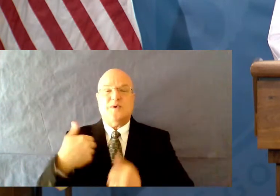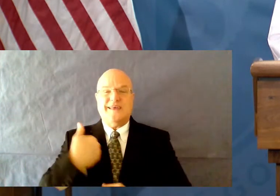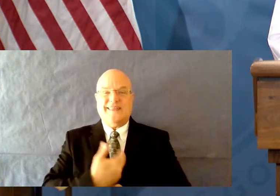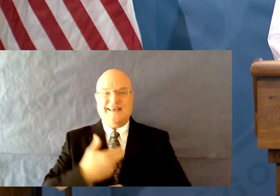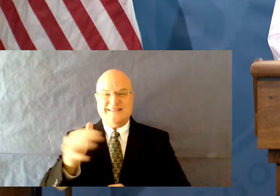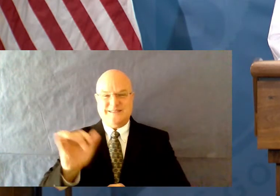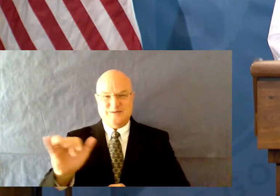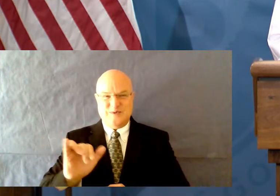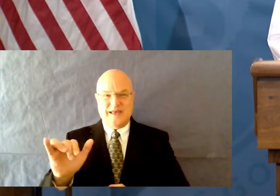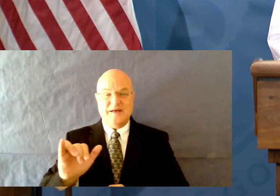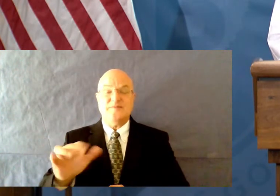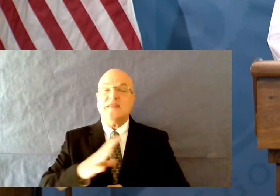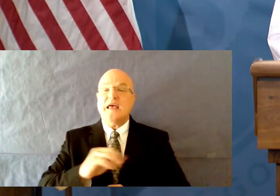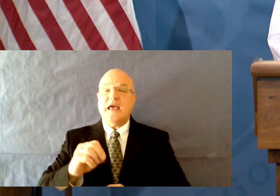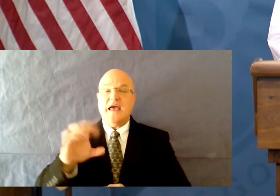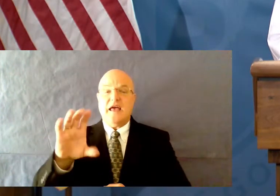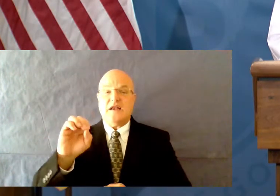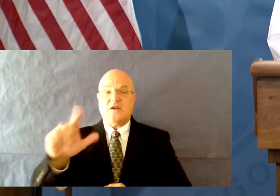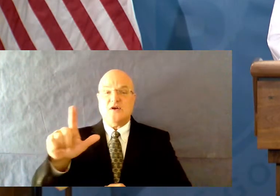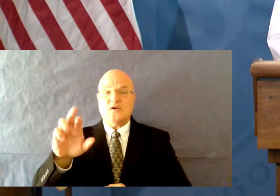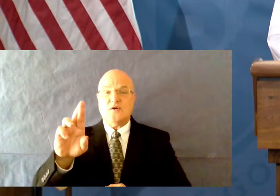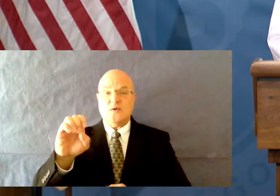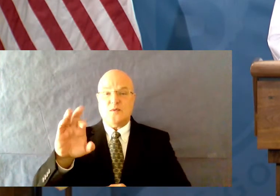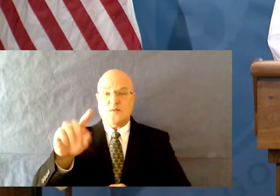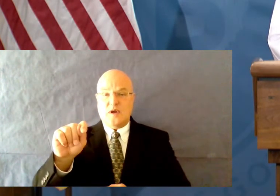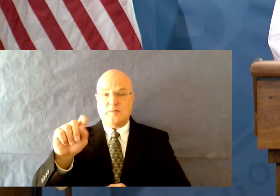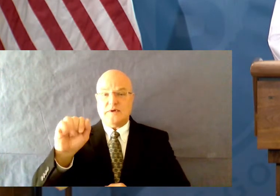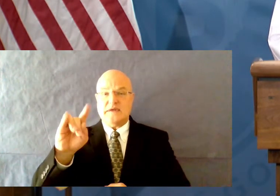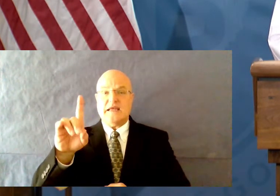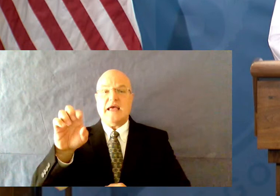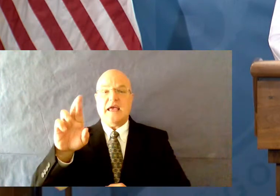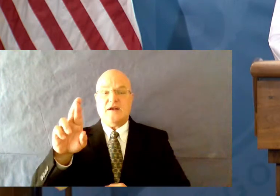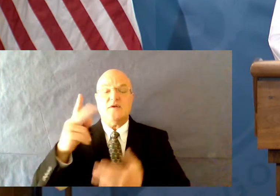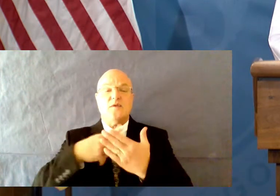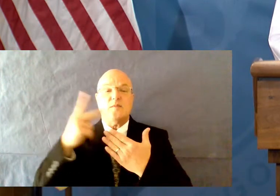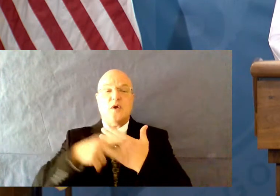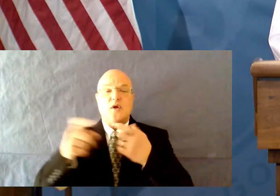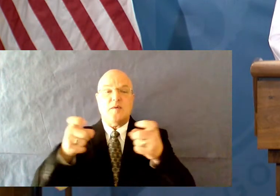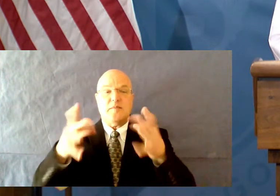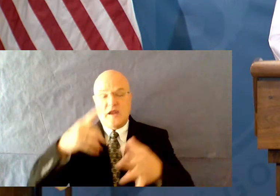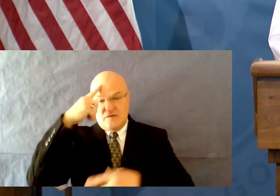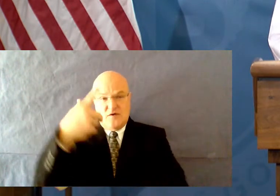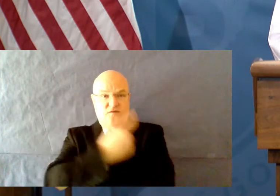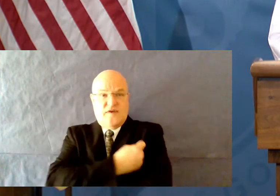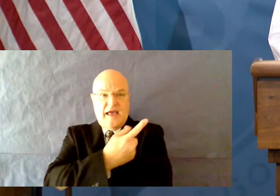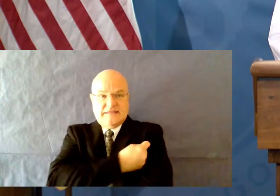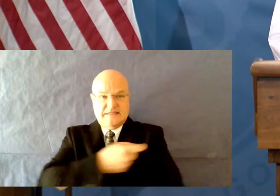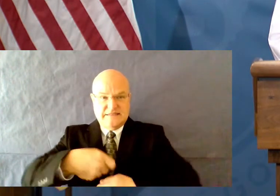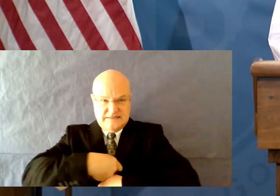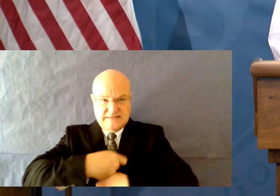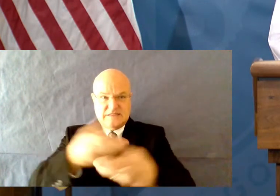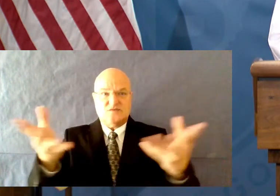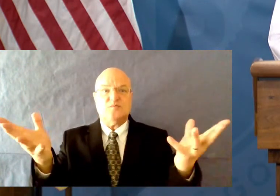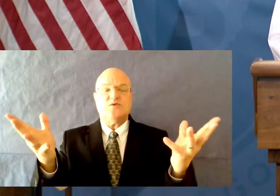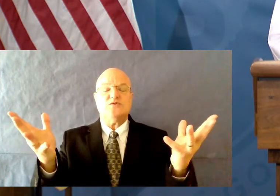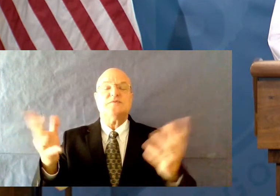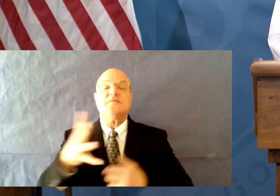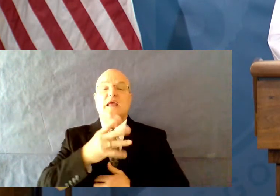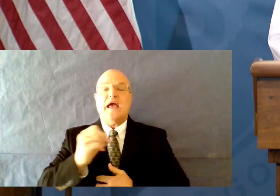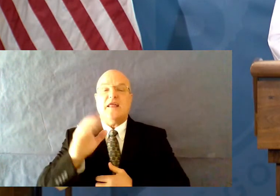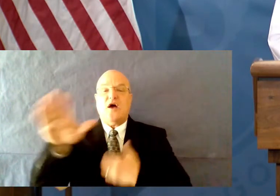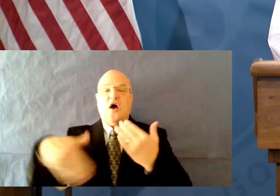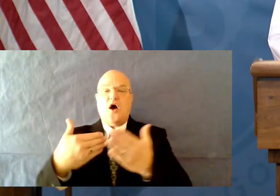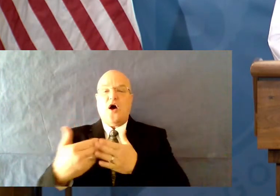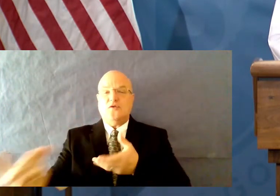well. And then Colonel Robert Ader, who is our Program Manager for Vaccine Distribution. And they're all joining